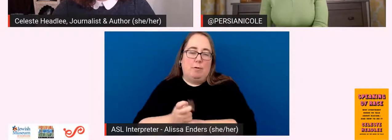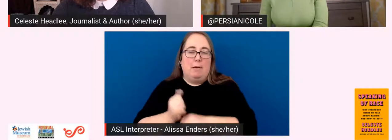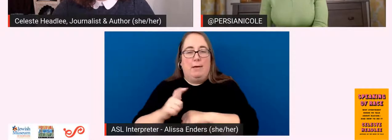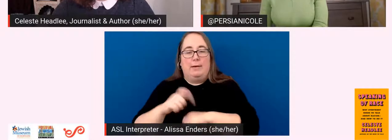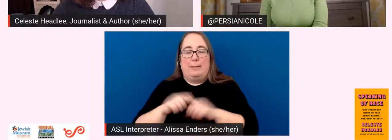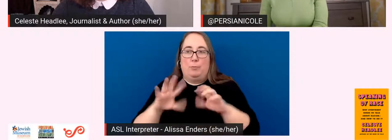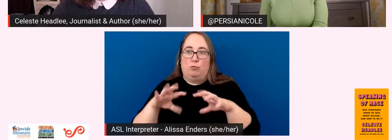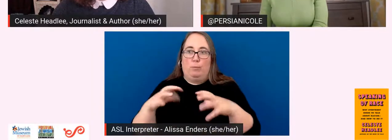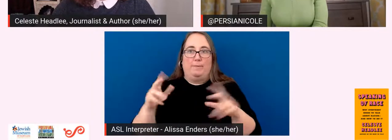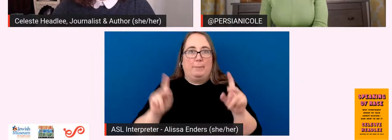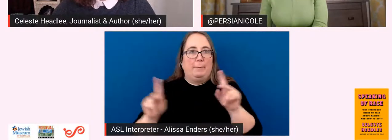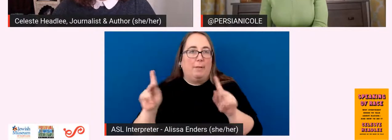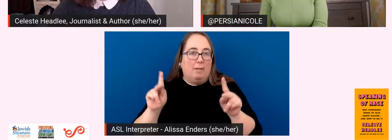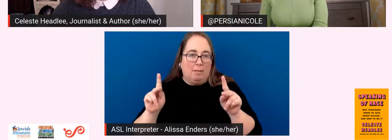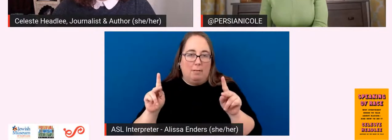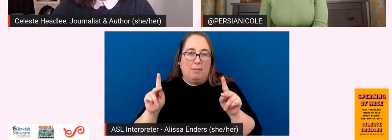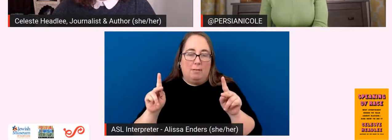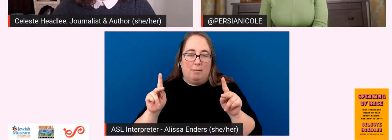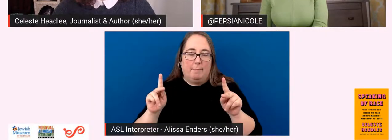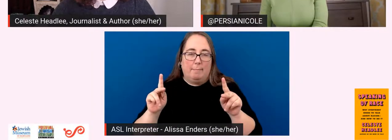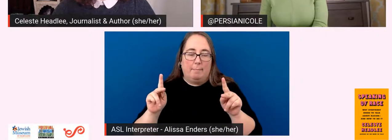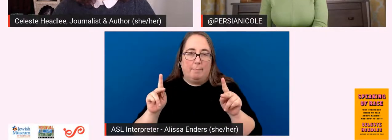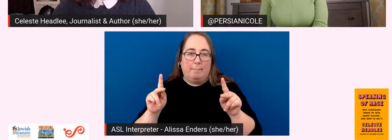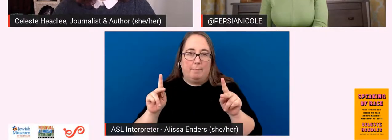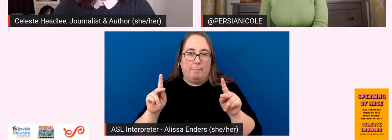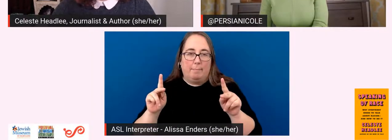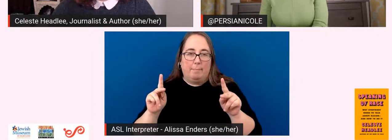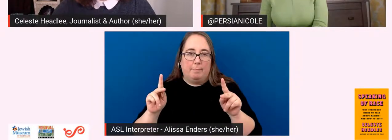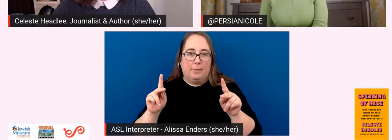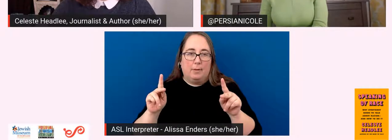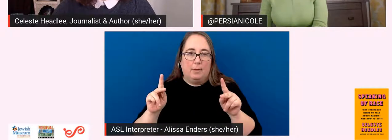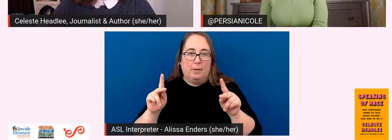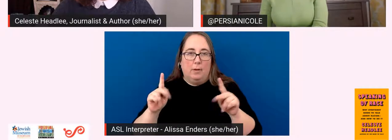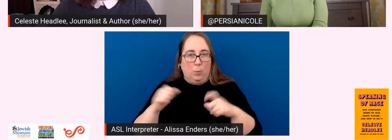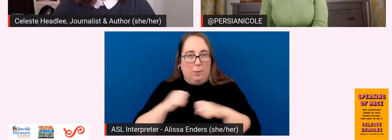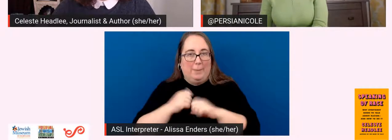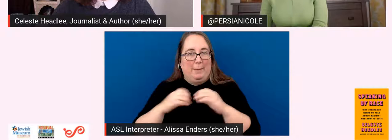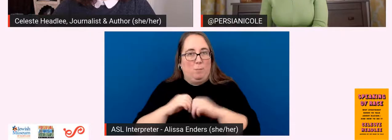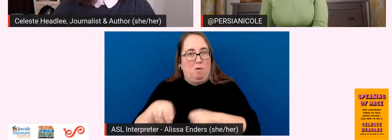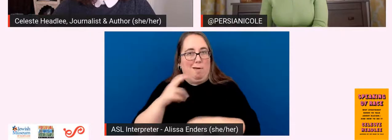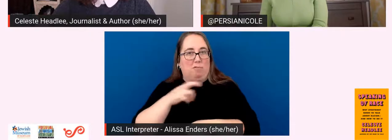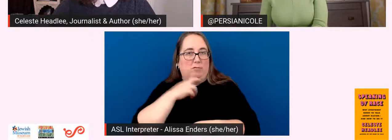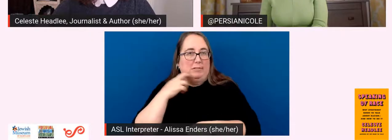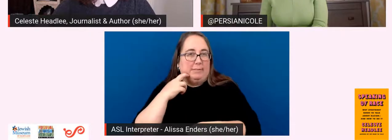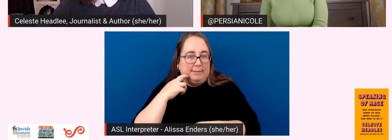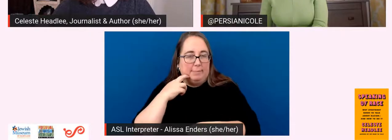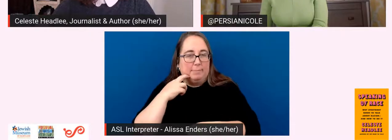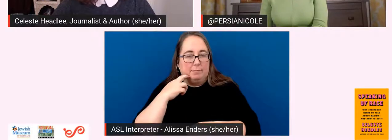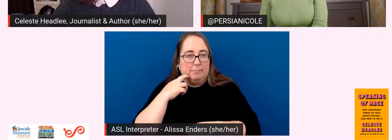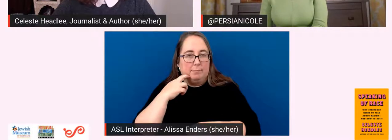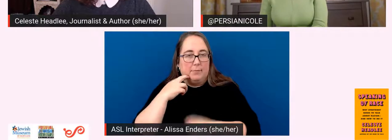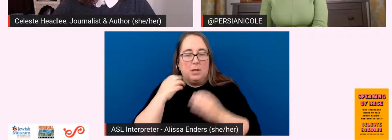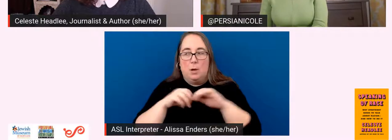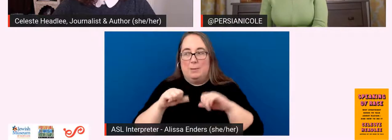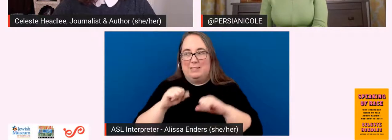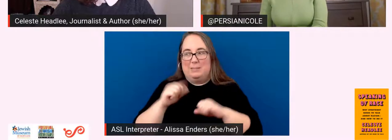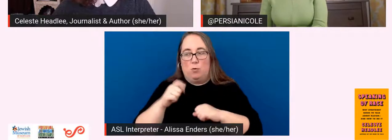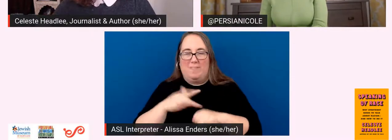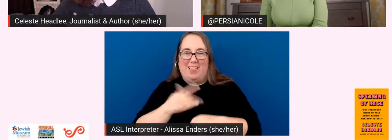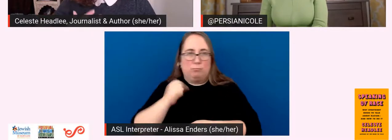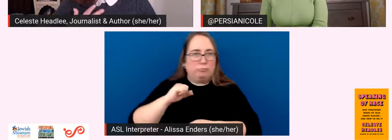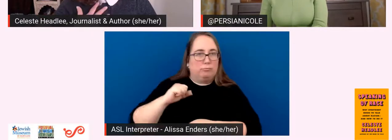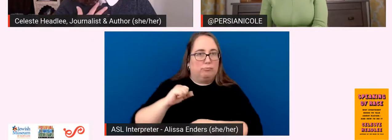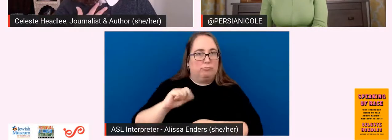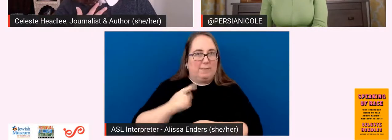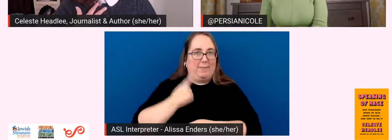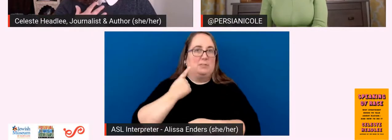a group of people there, it's going to up the stakes. It's going to make it more likely that someone will feel defensive. You